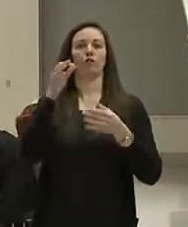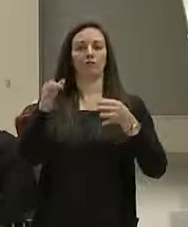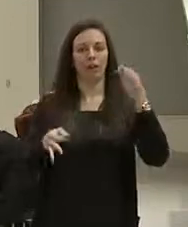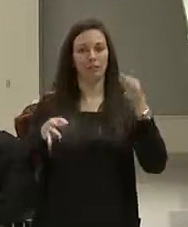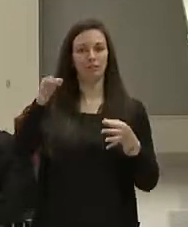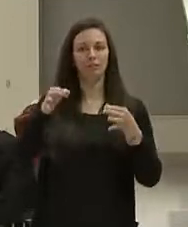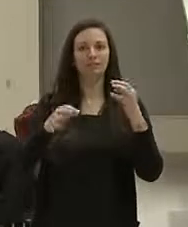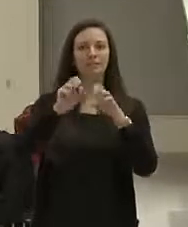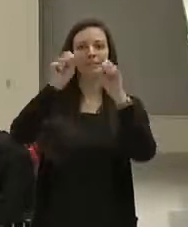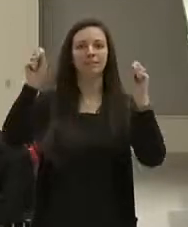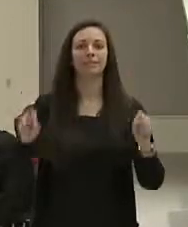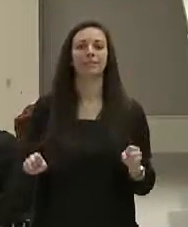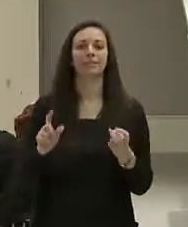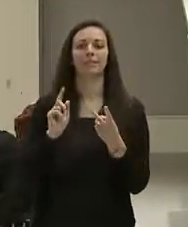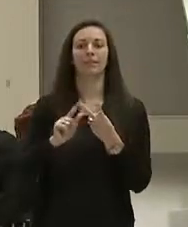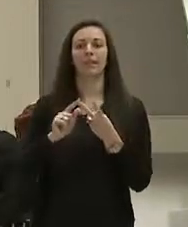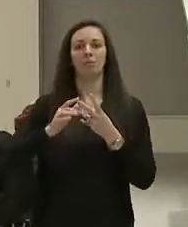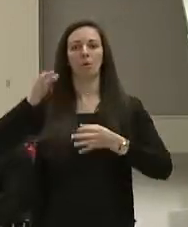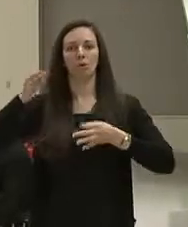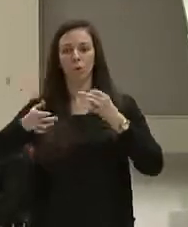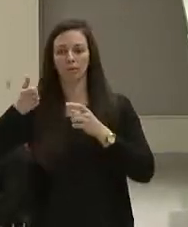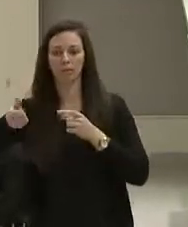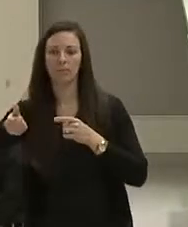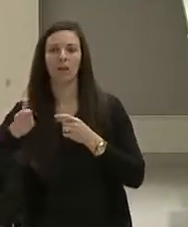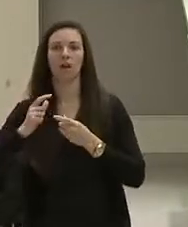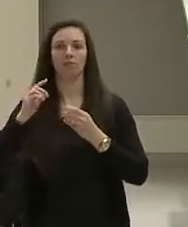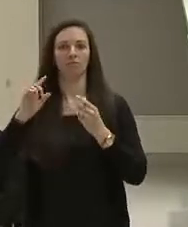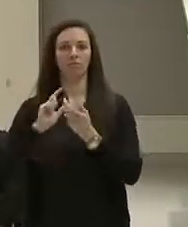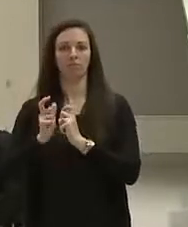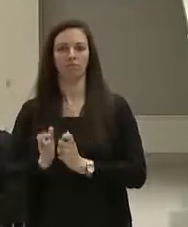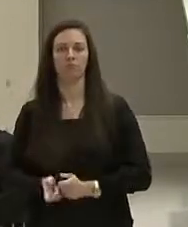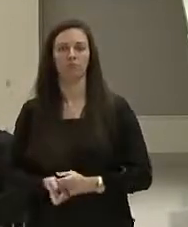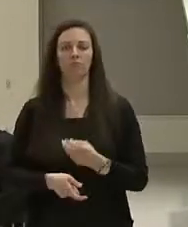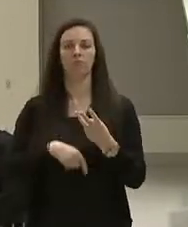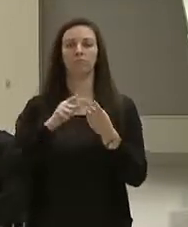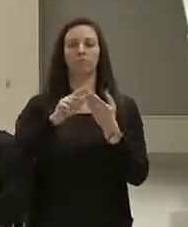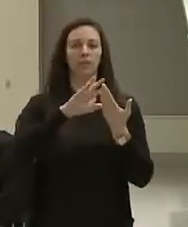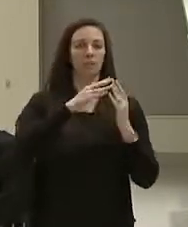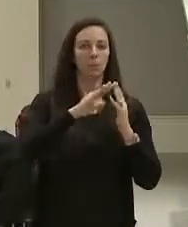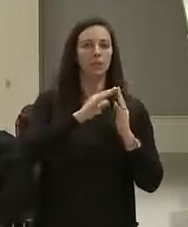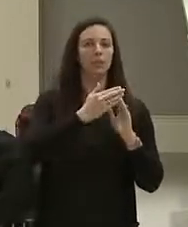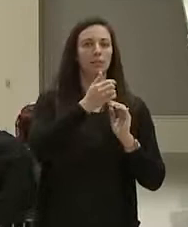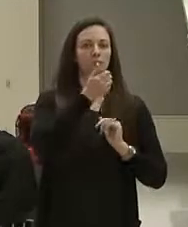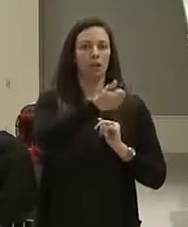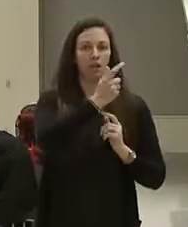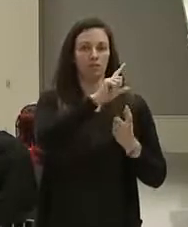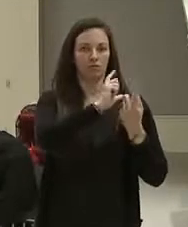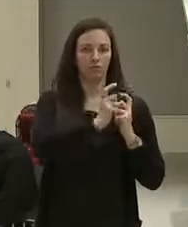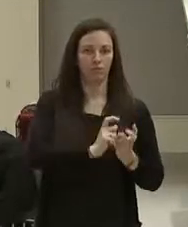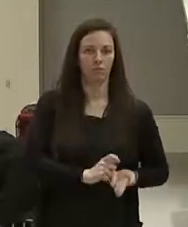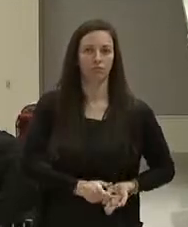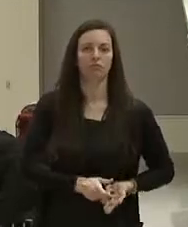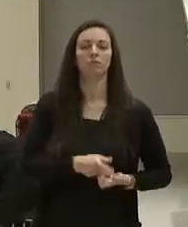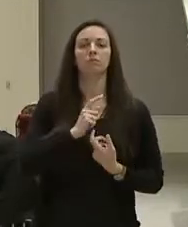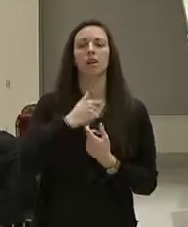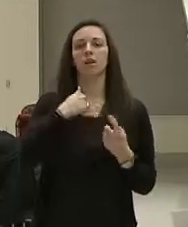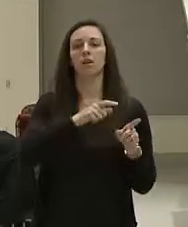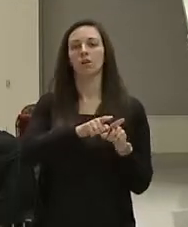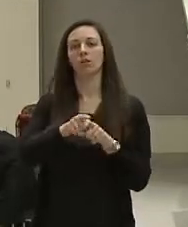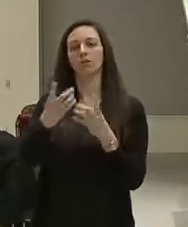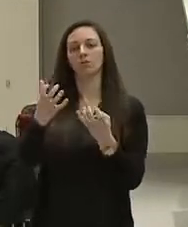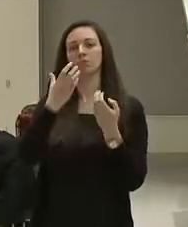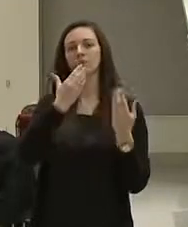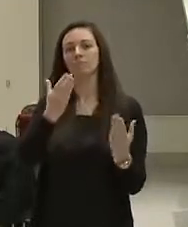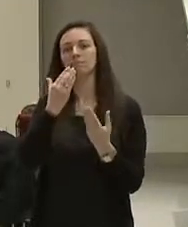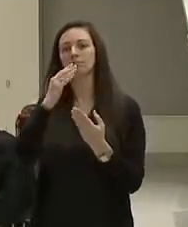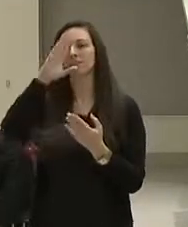reforming of the courts. It's about investing in communities. And I also wanted to thank, I know we mentioned the